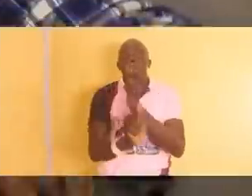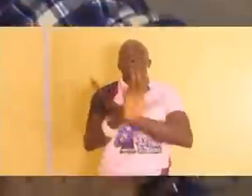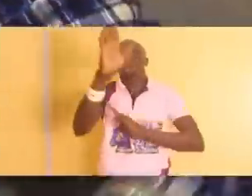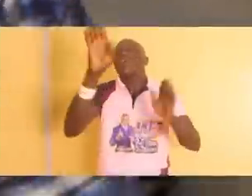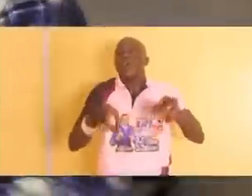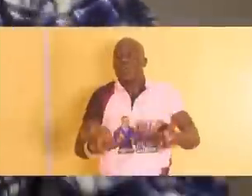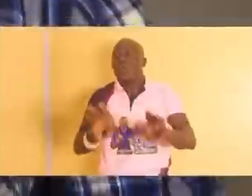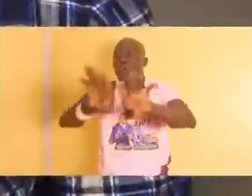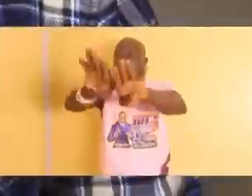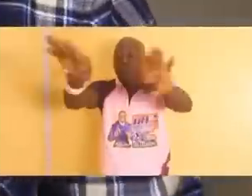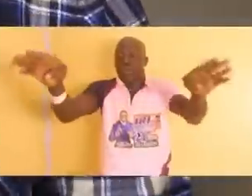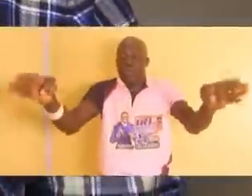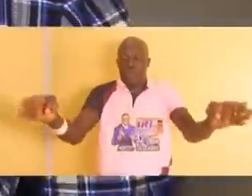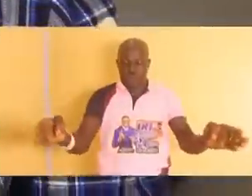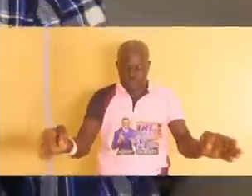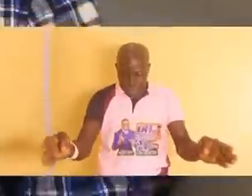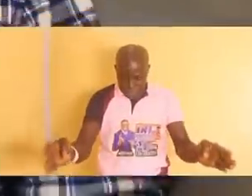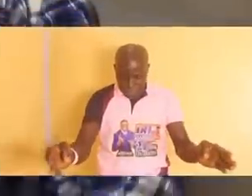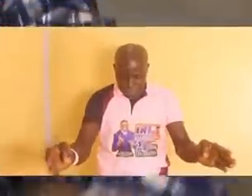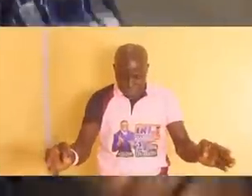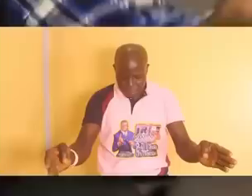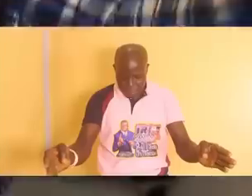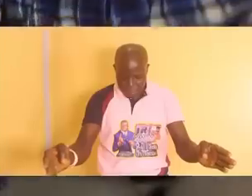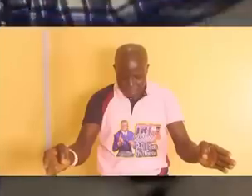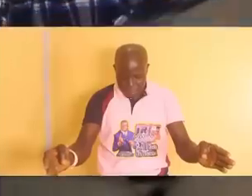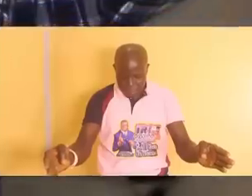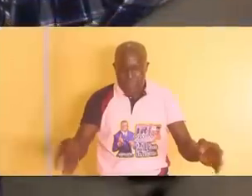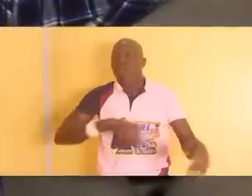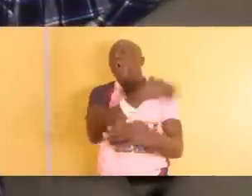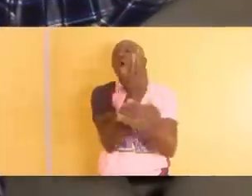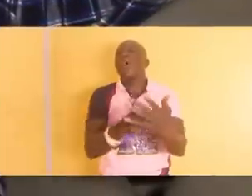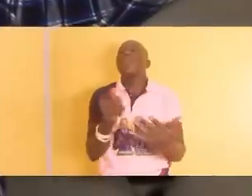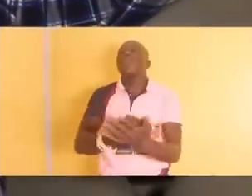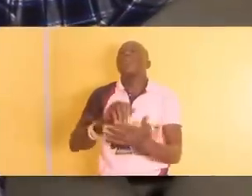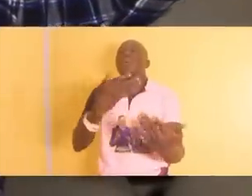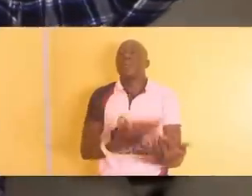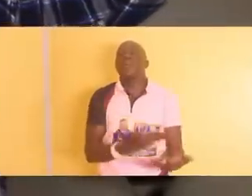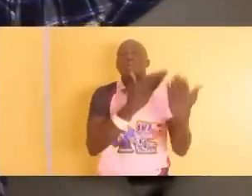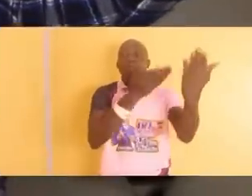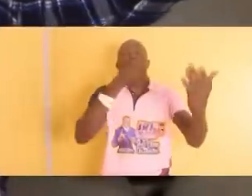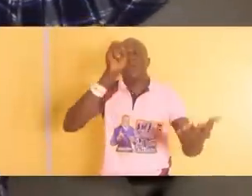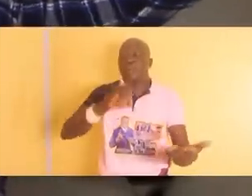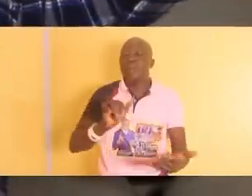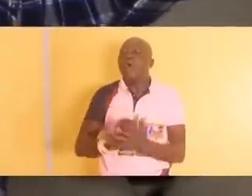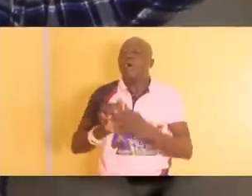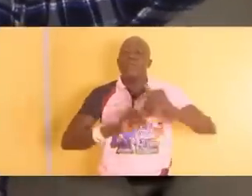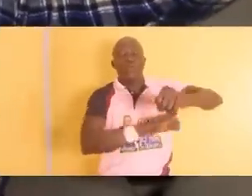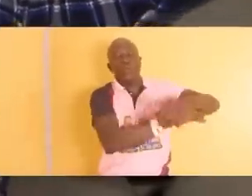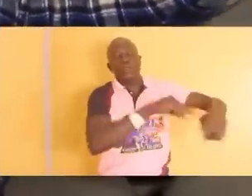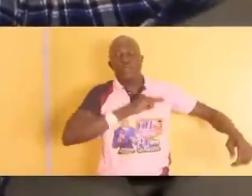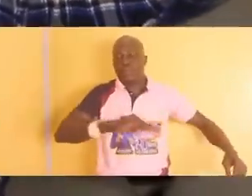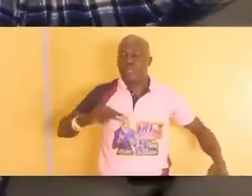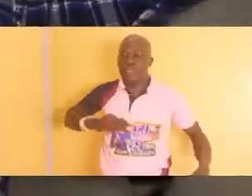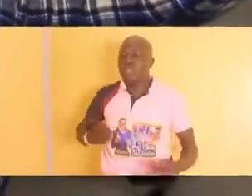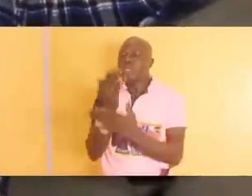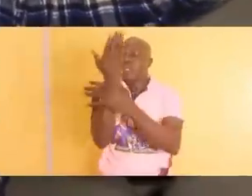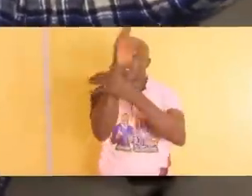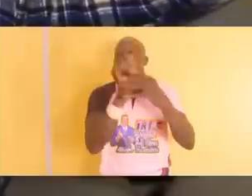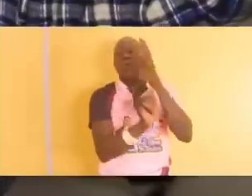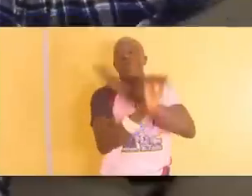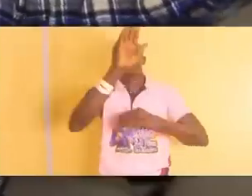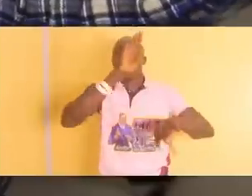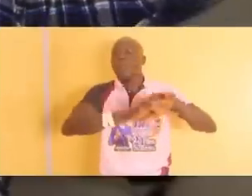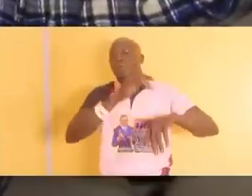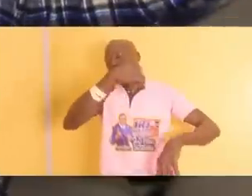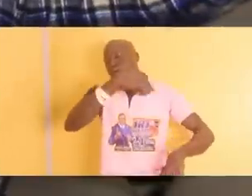rẹ náà. Ways are open. All the communal free prayers, the people supporting this ministry, the